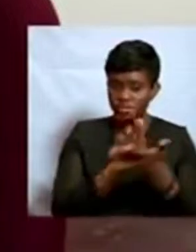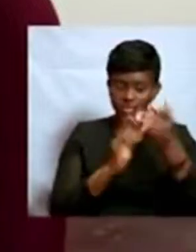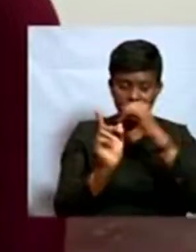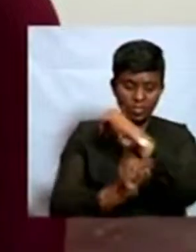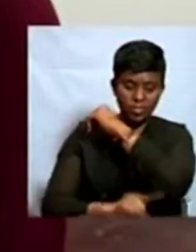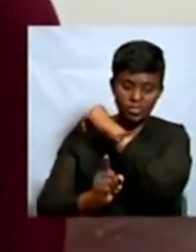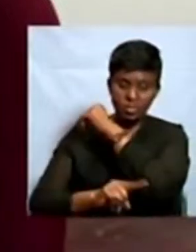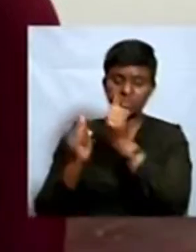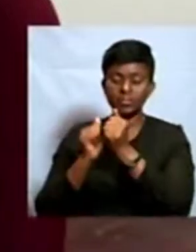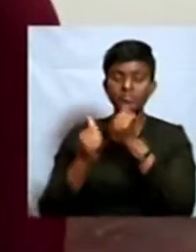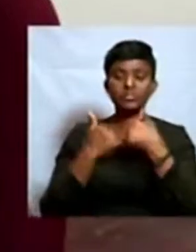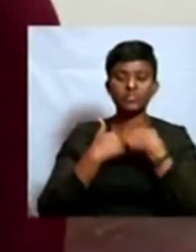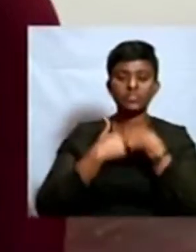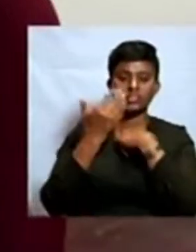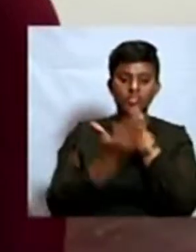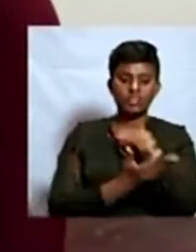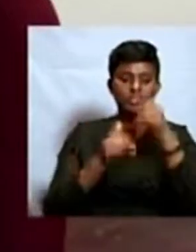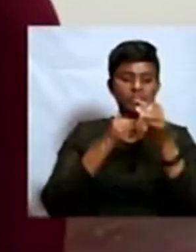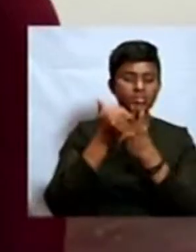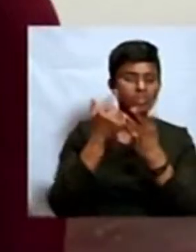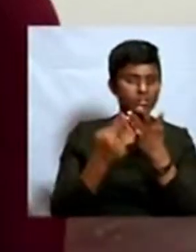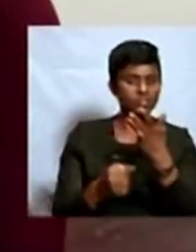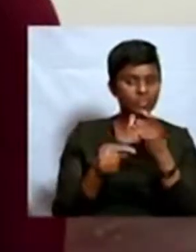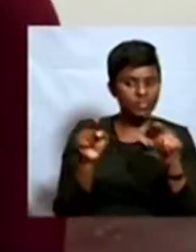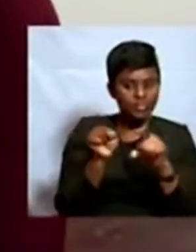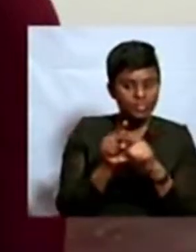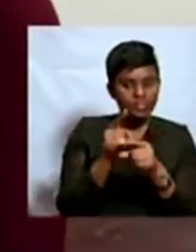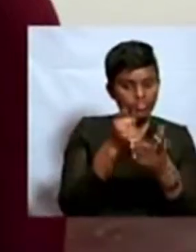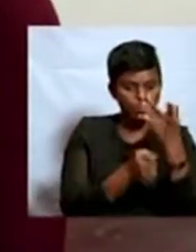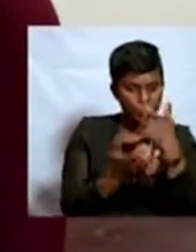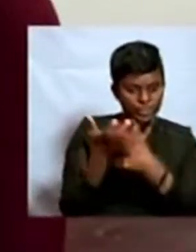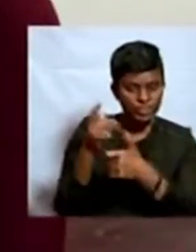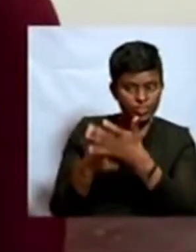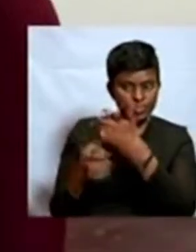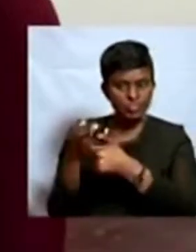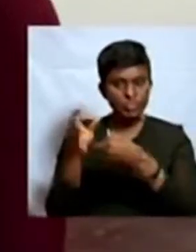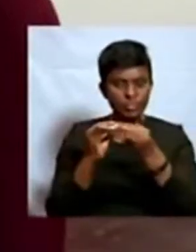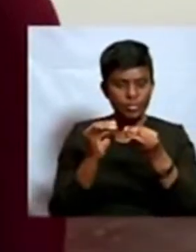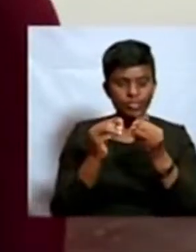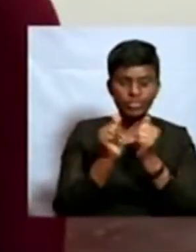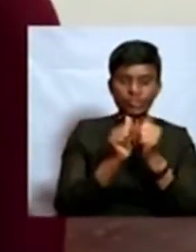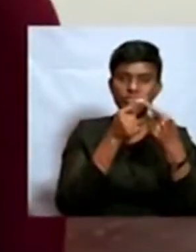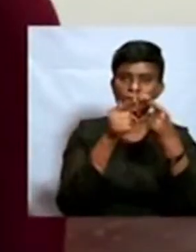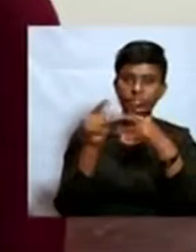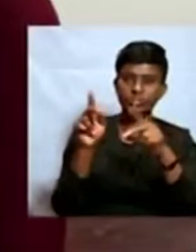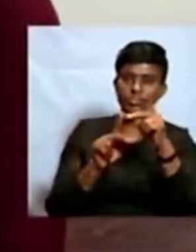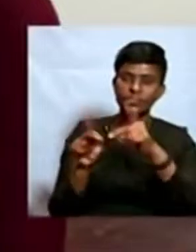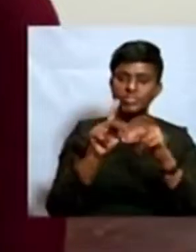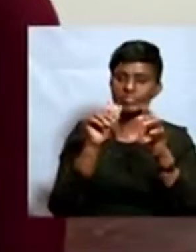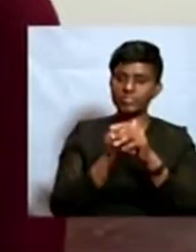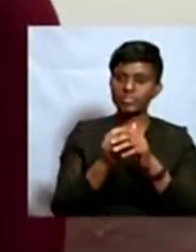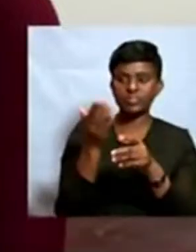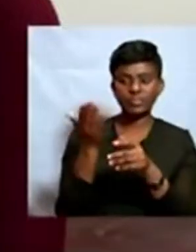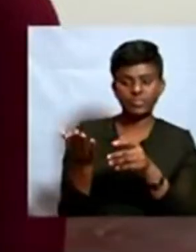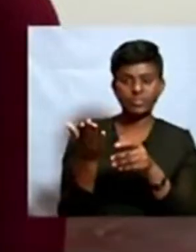have been introduced were through consultations with various players in